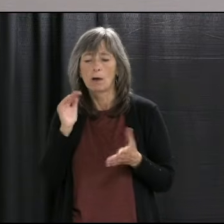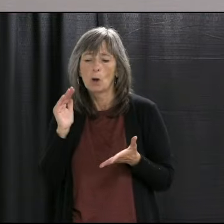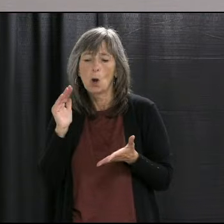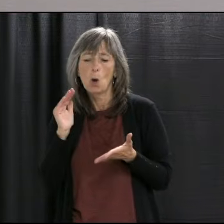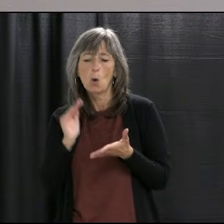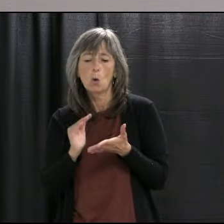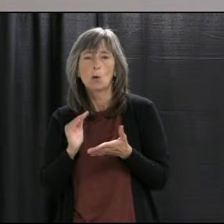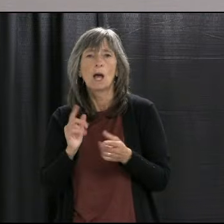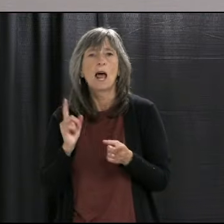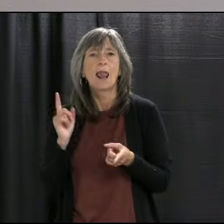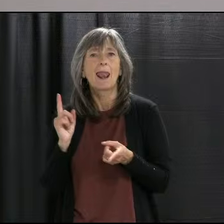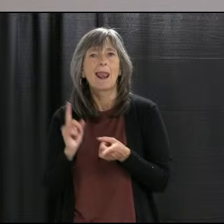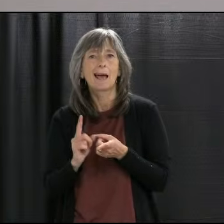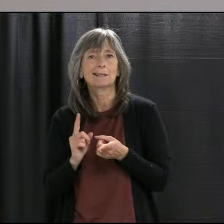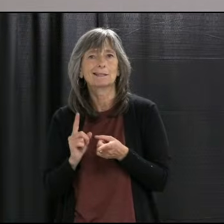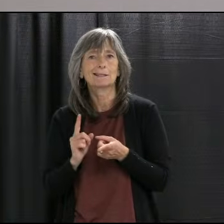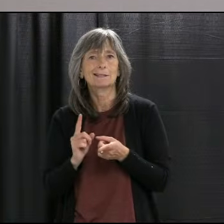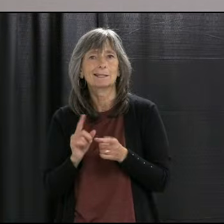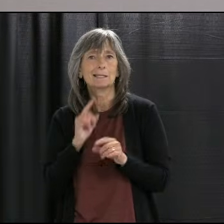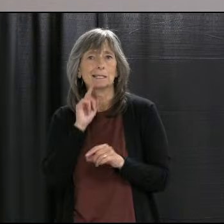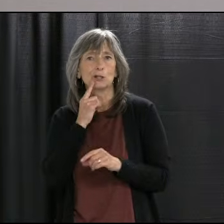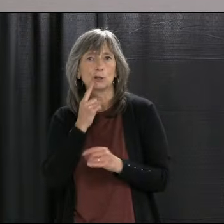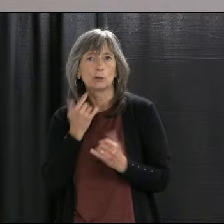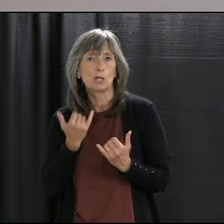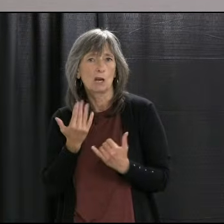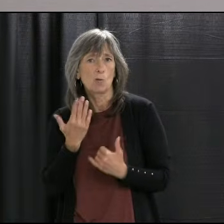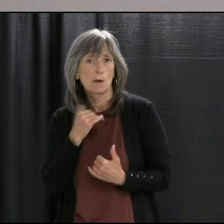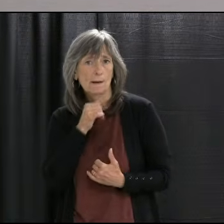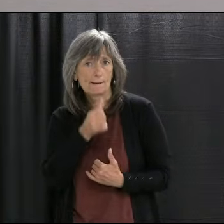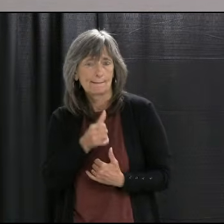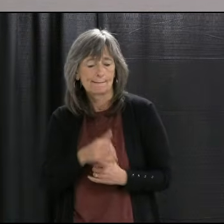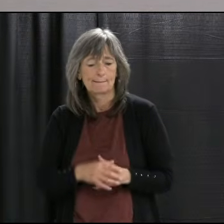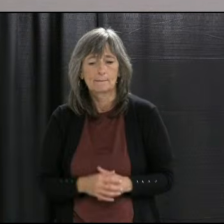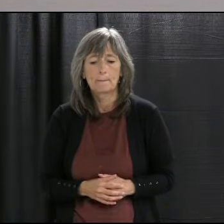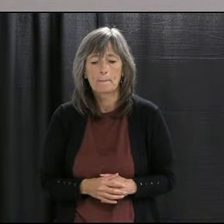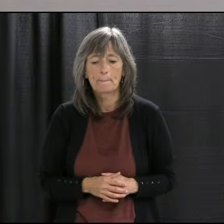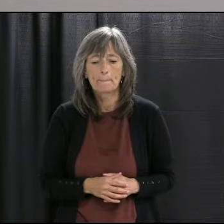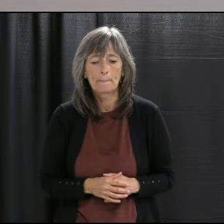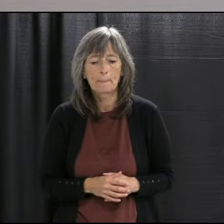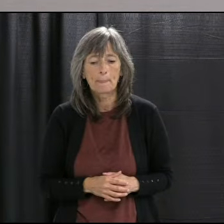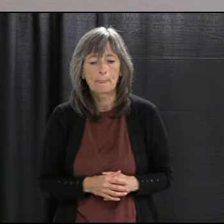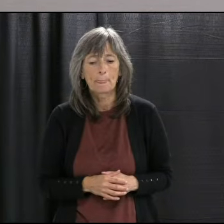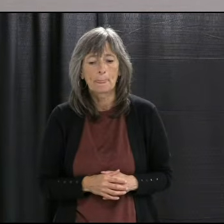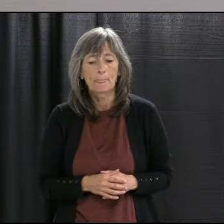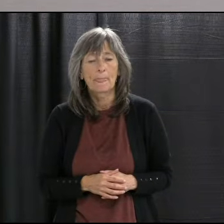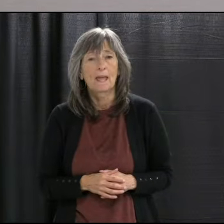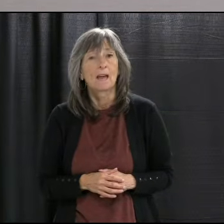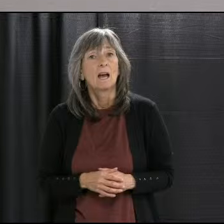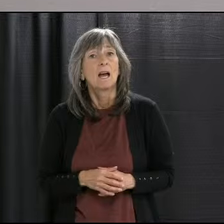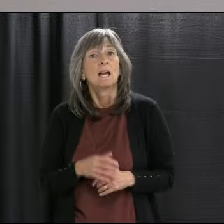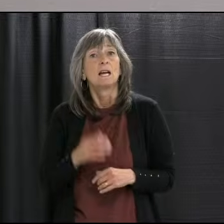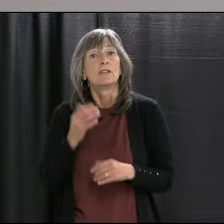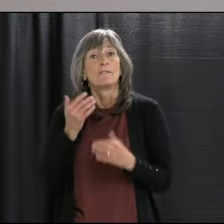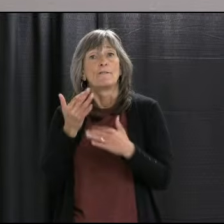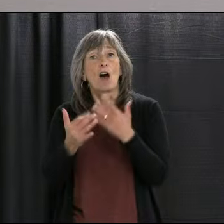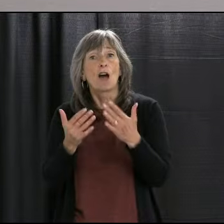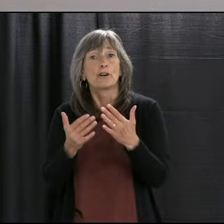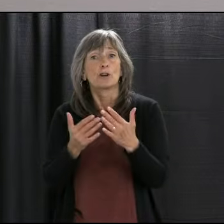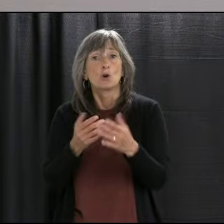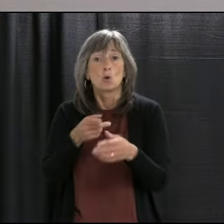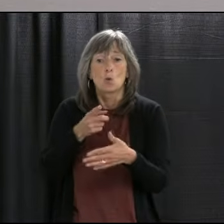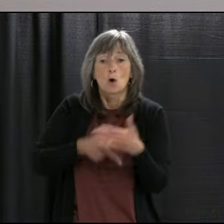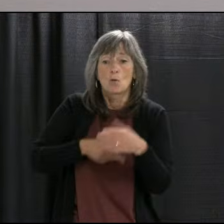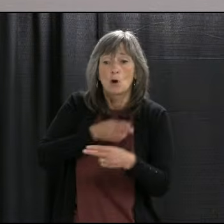way. Yeah, I'll let Jamie speak to it, but of course, before any decision to downgrade it and to let people back